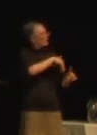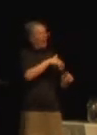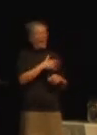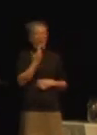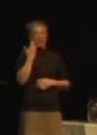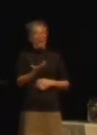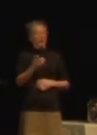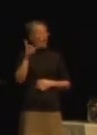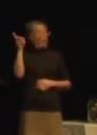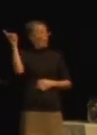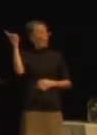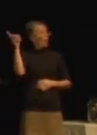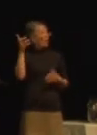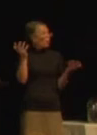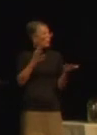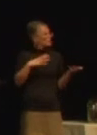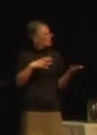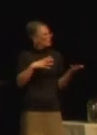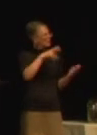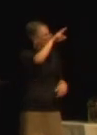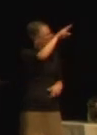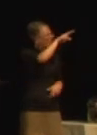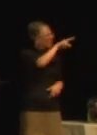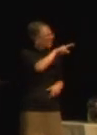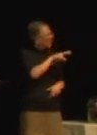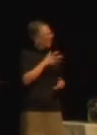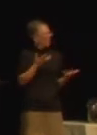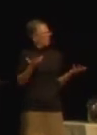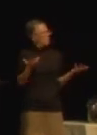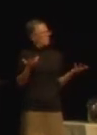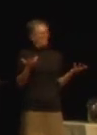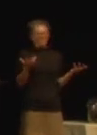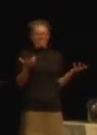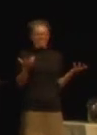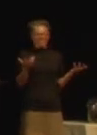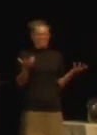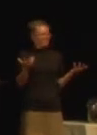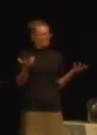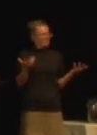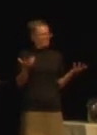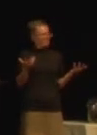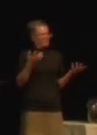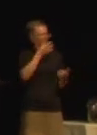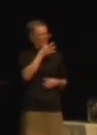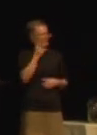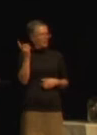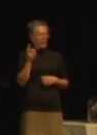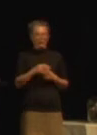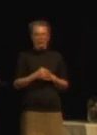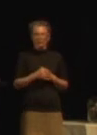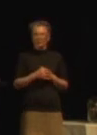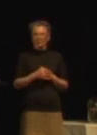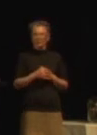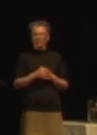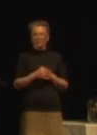a sliver of Virginia Woolf in the top results, but other than that, there's not much representation of 50% of the human race. And